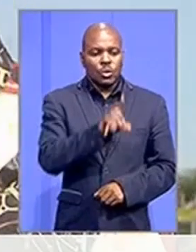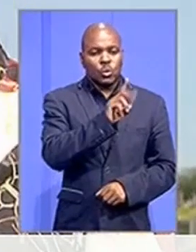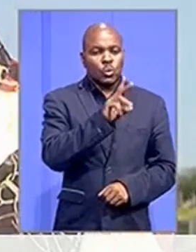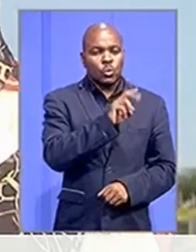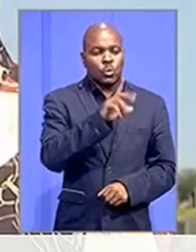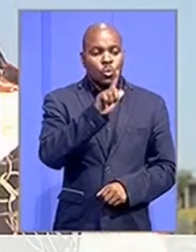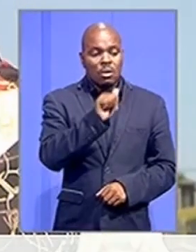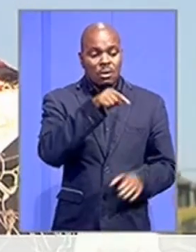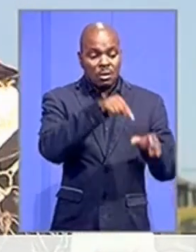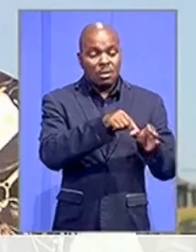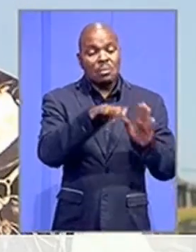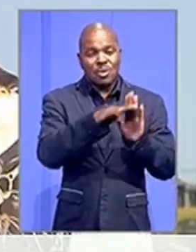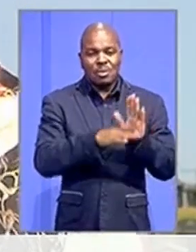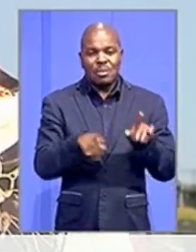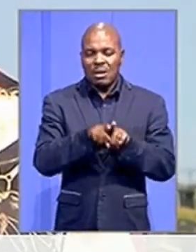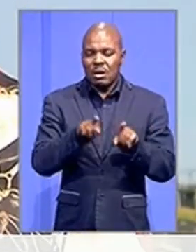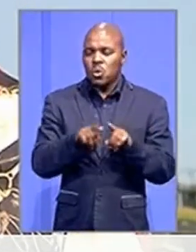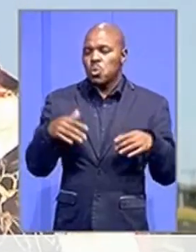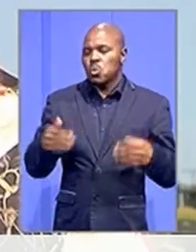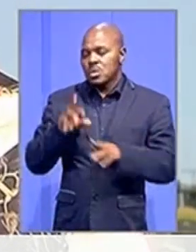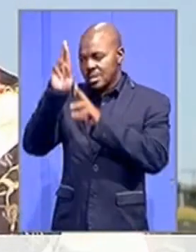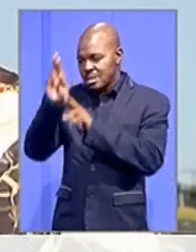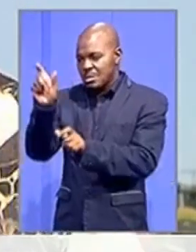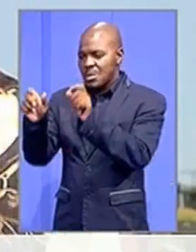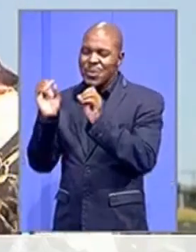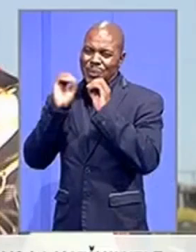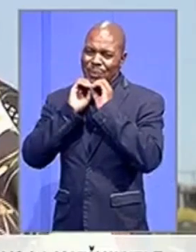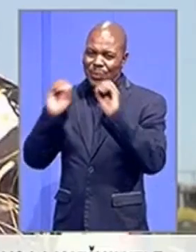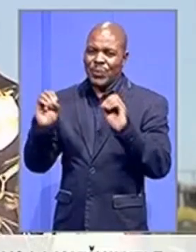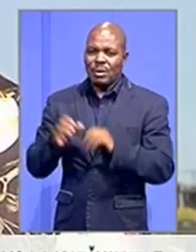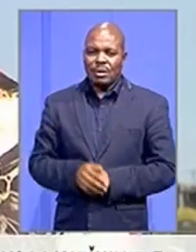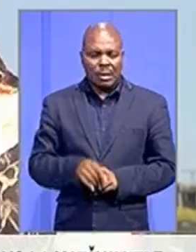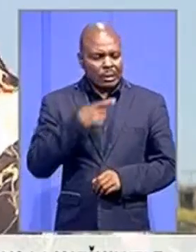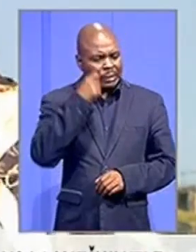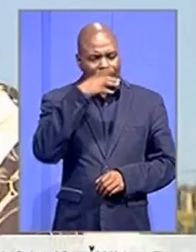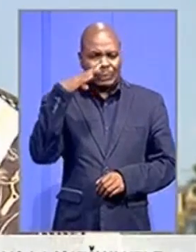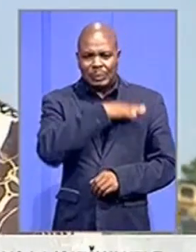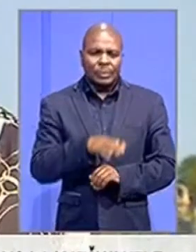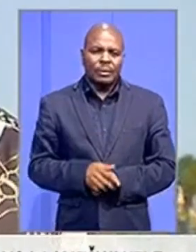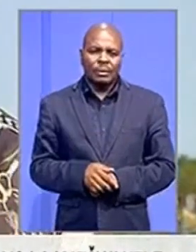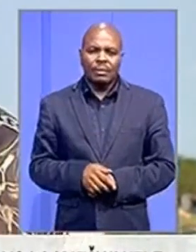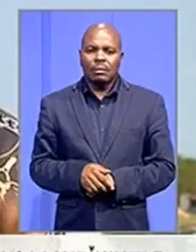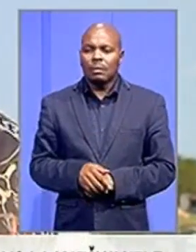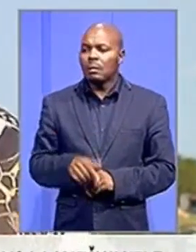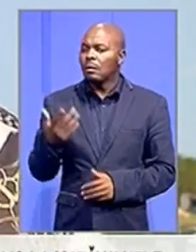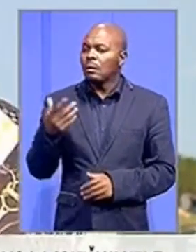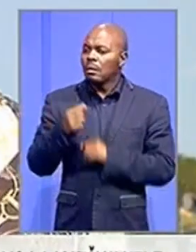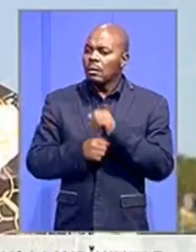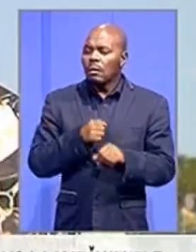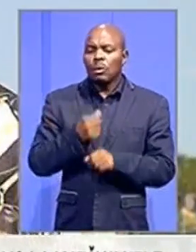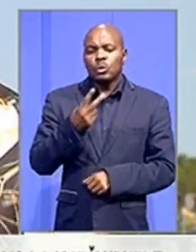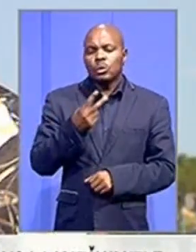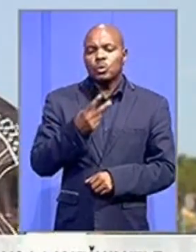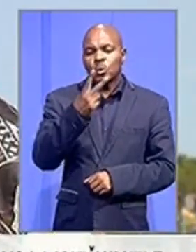present moment is inhumane, and it cannot be comprehended. There is no way that